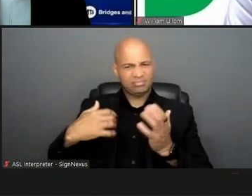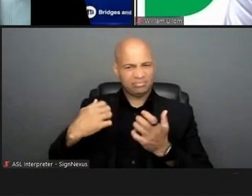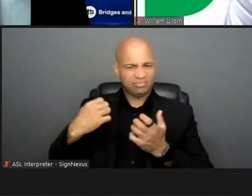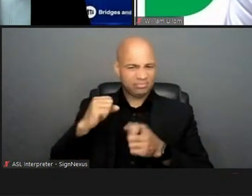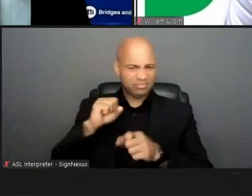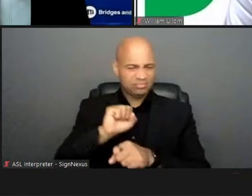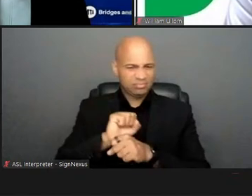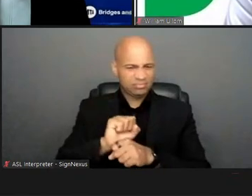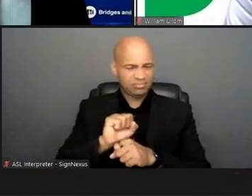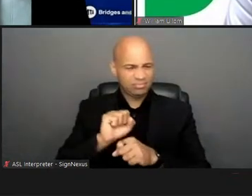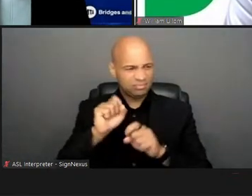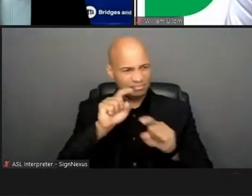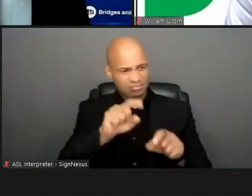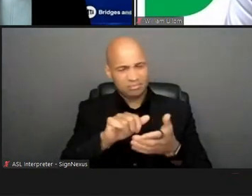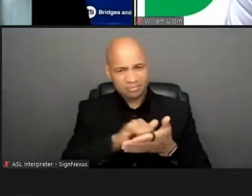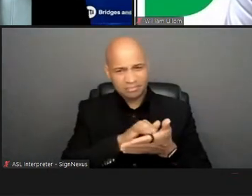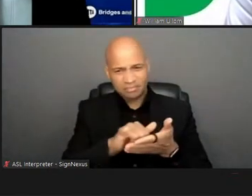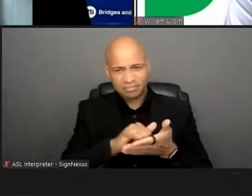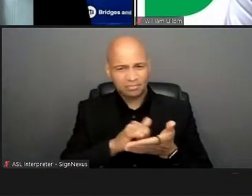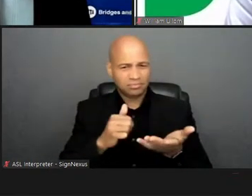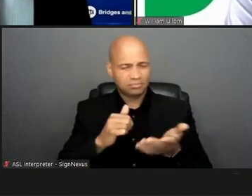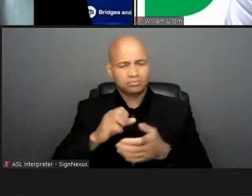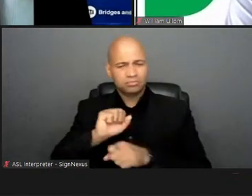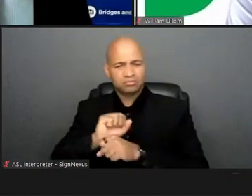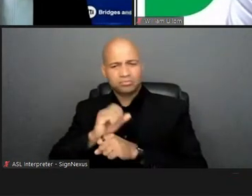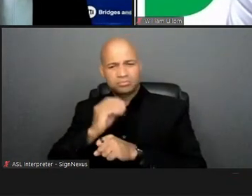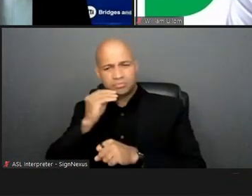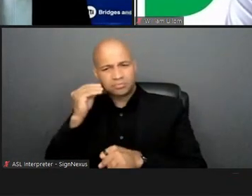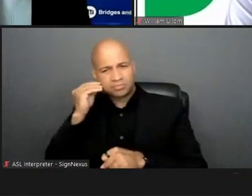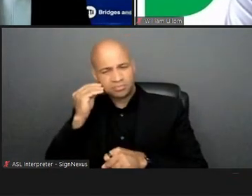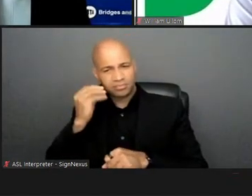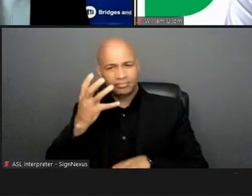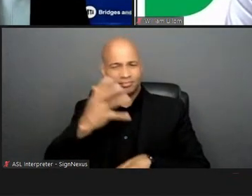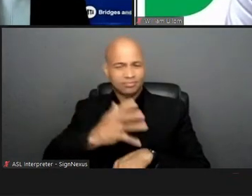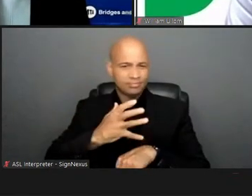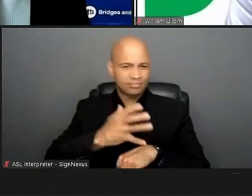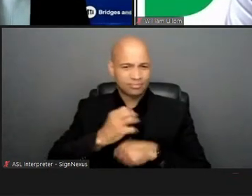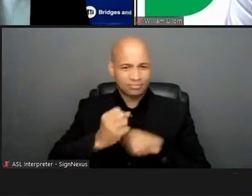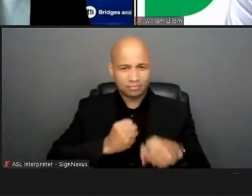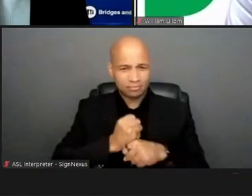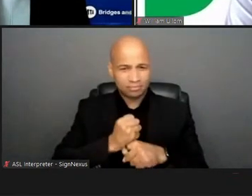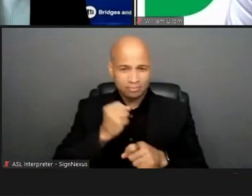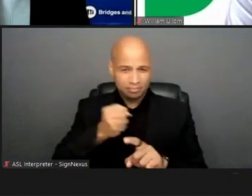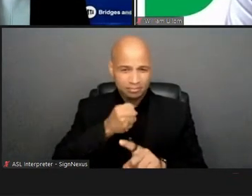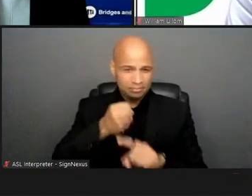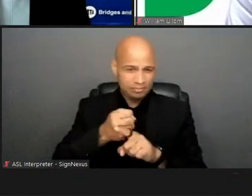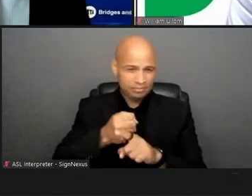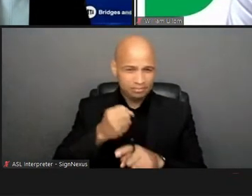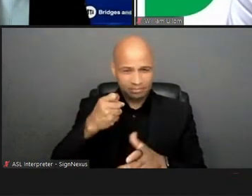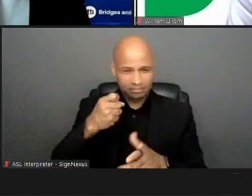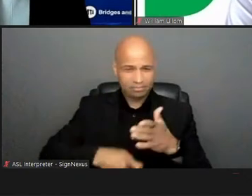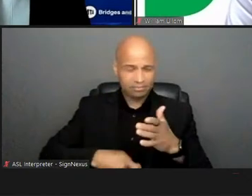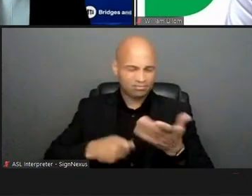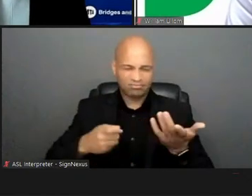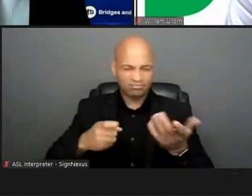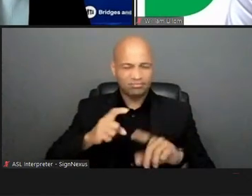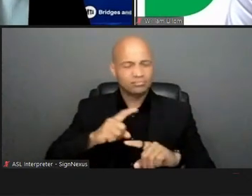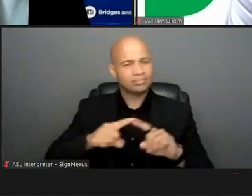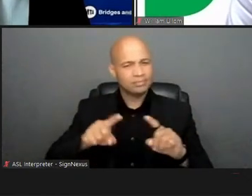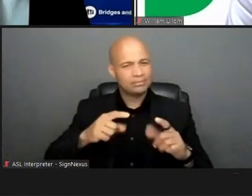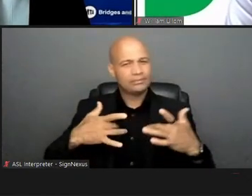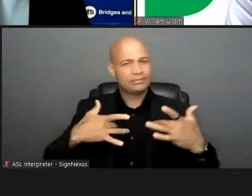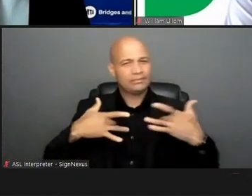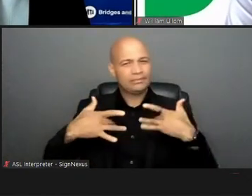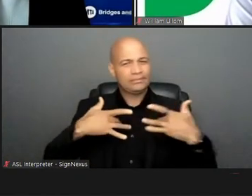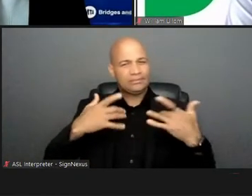home we may be going to the city four or five times a year this won't have a big impact for us as far as the tolls go however I do worry about